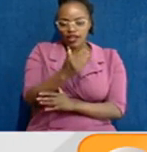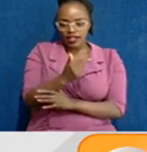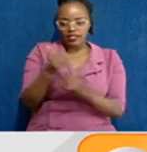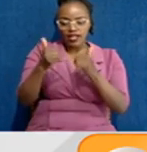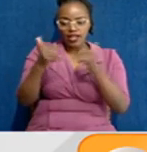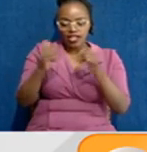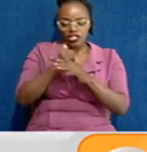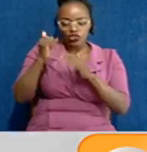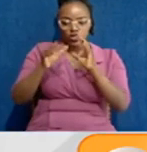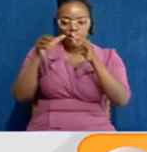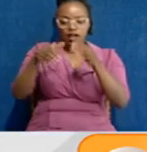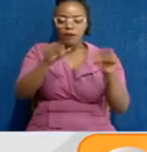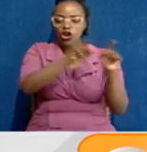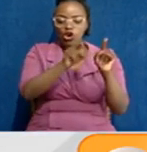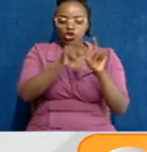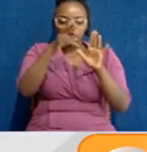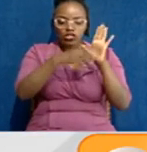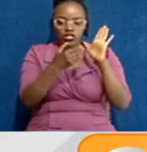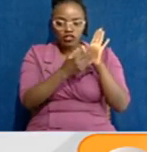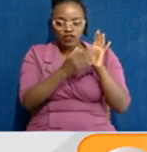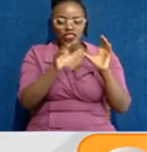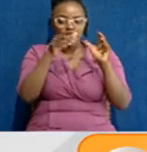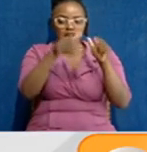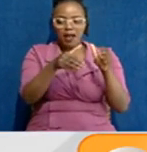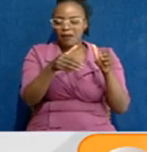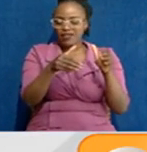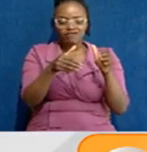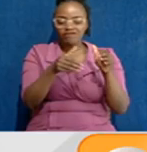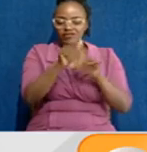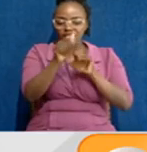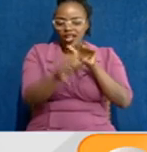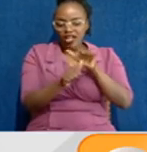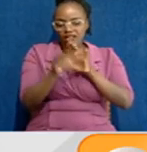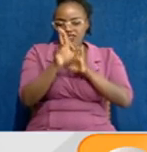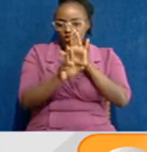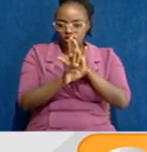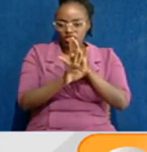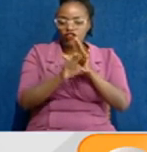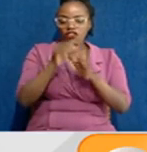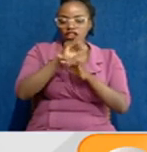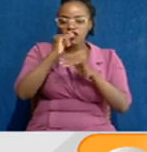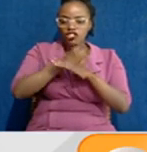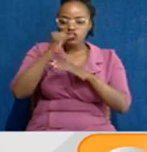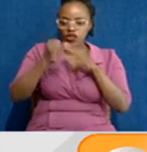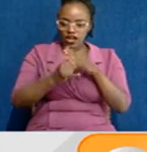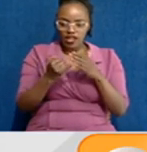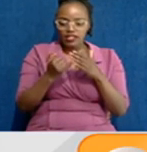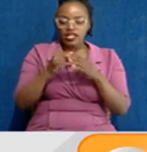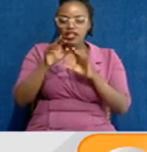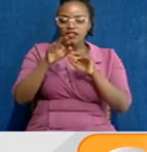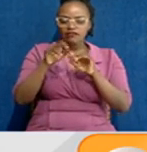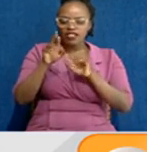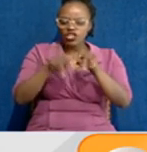Limited. It further reads in part that the company is no longer under the regulation of the Insurance Regulatory Authority